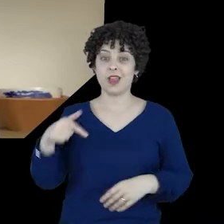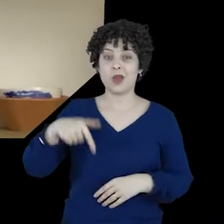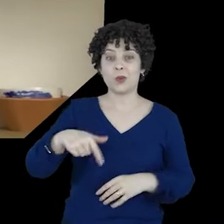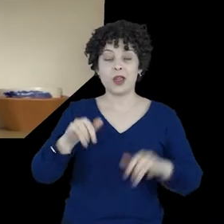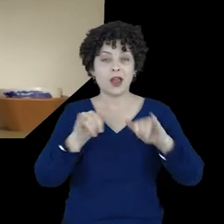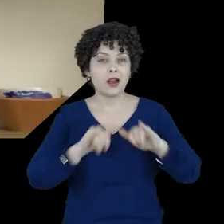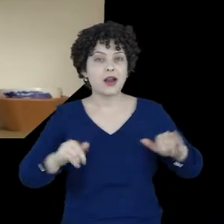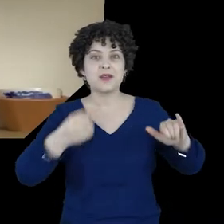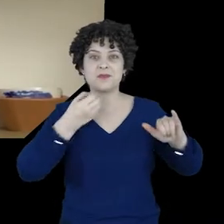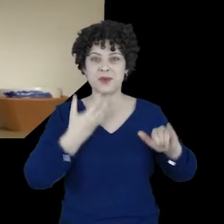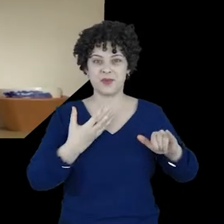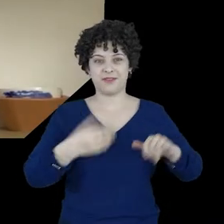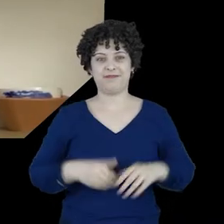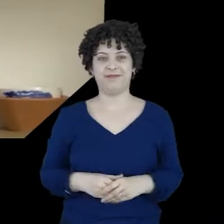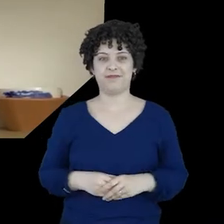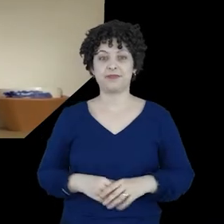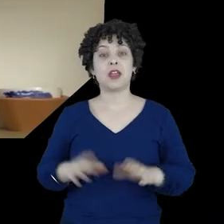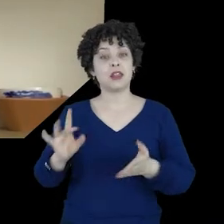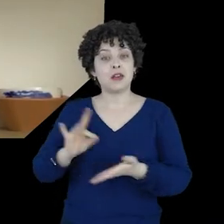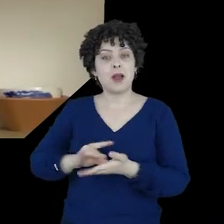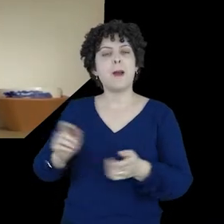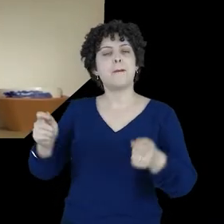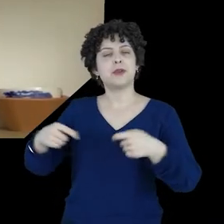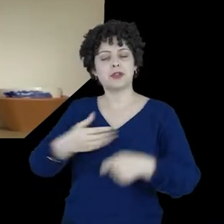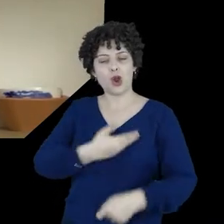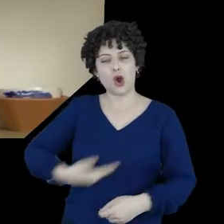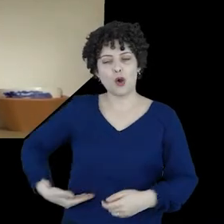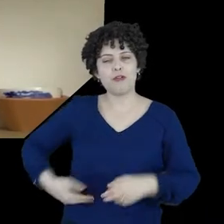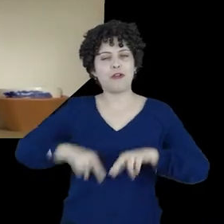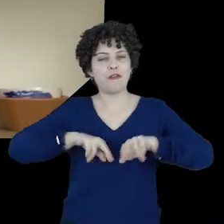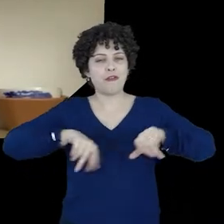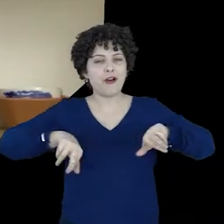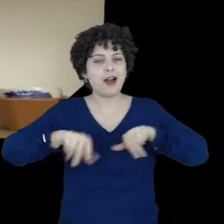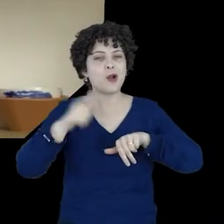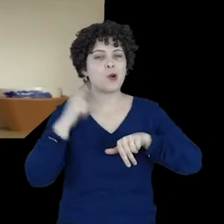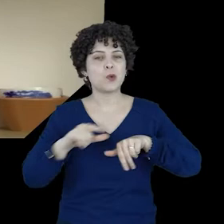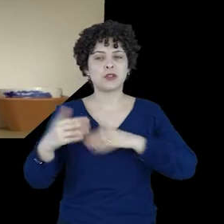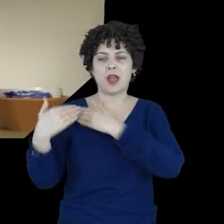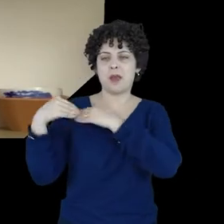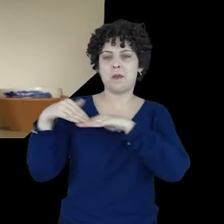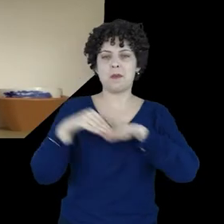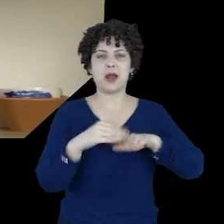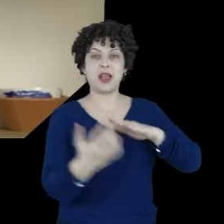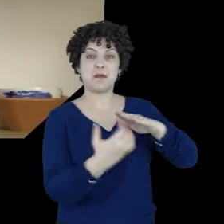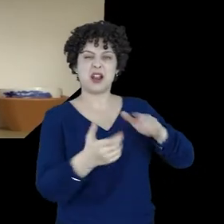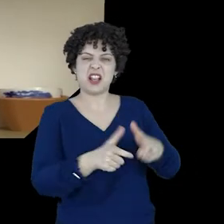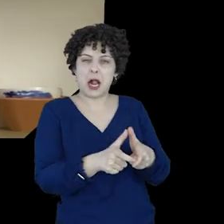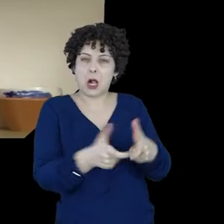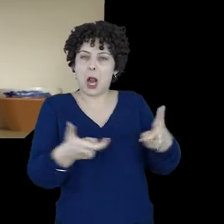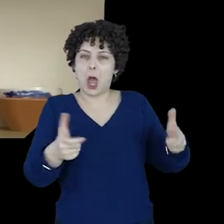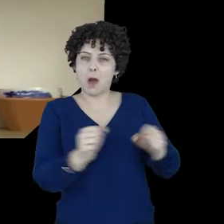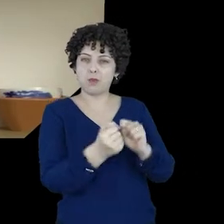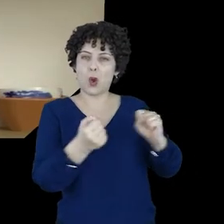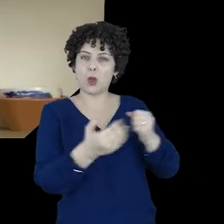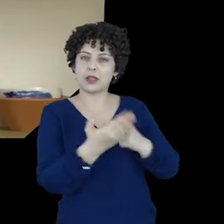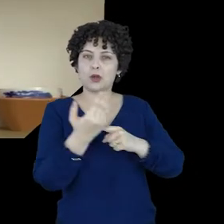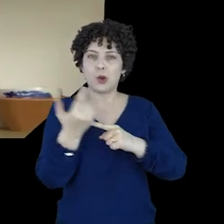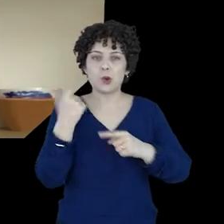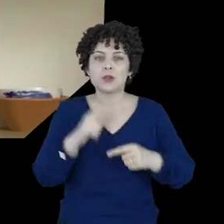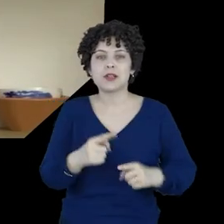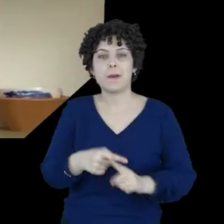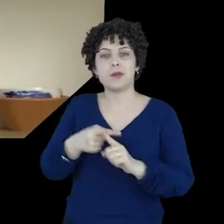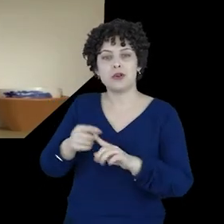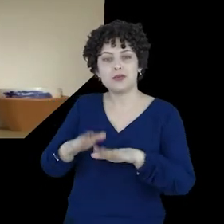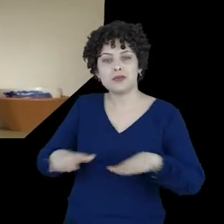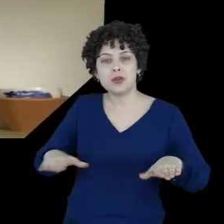have my cheery news. It is actually possible for governments to regulate big tech in ways that benefit children, and many